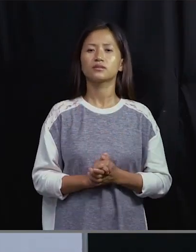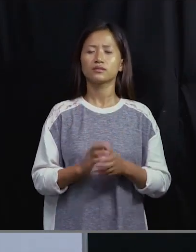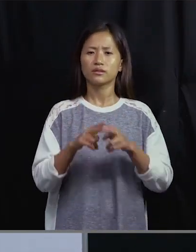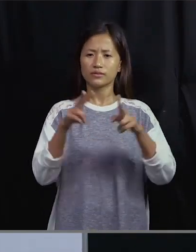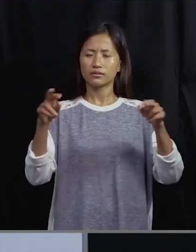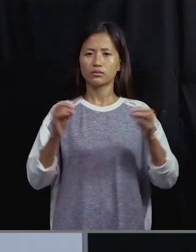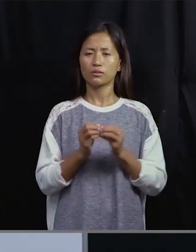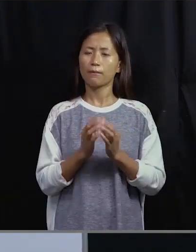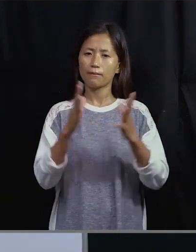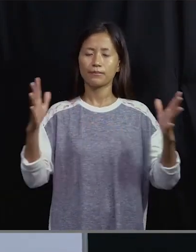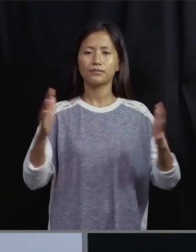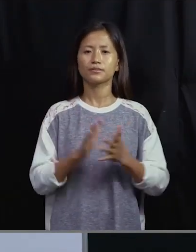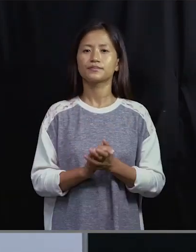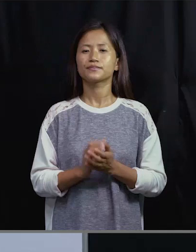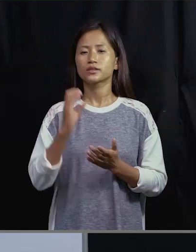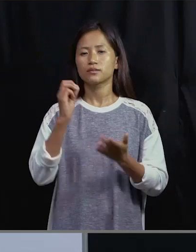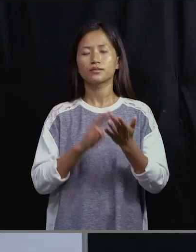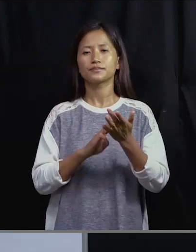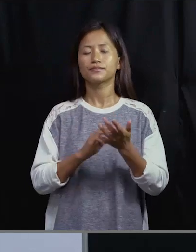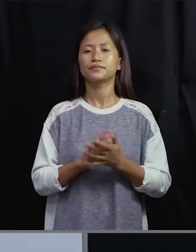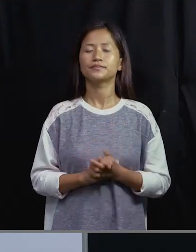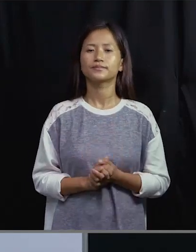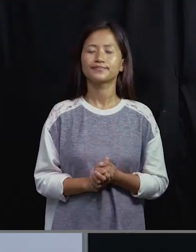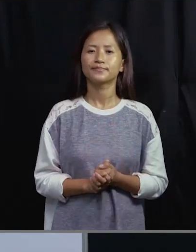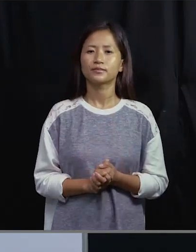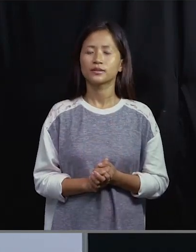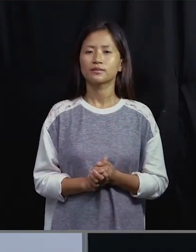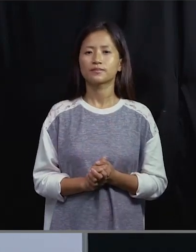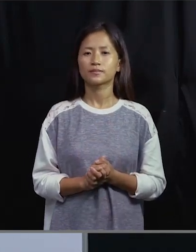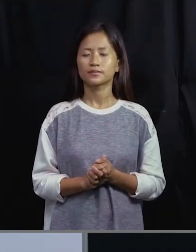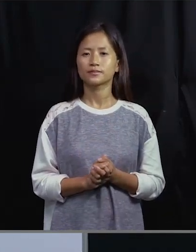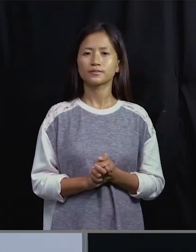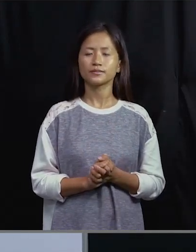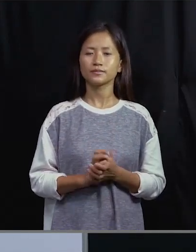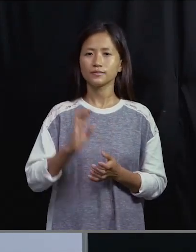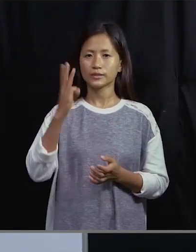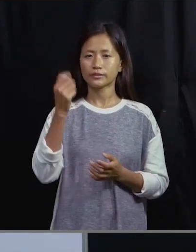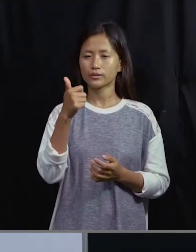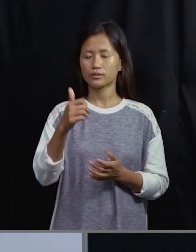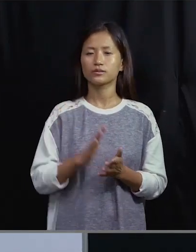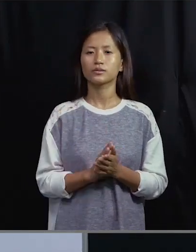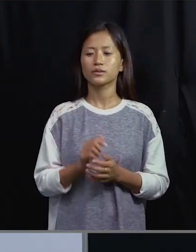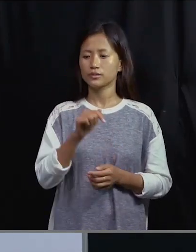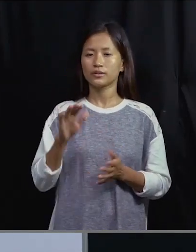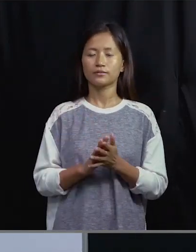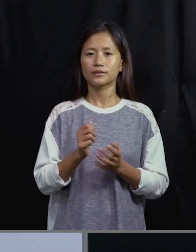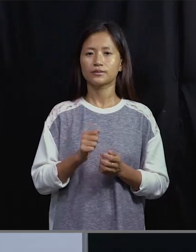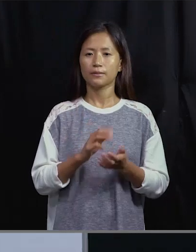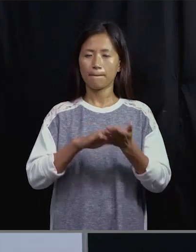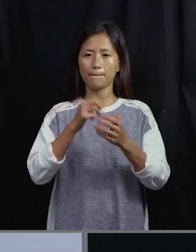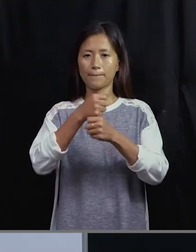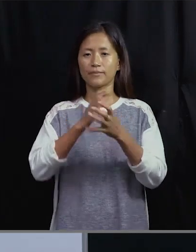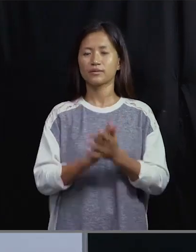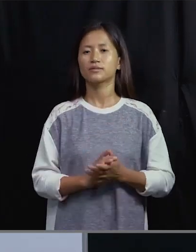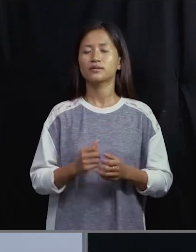so many plastic commodities which we get in the market. So these are the three goods which are being manufactured by